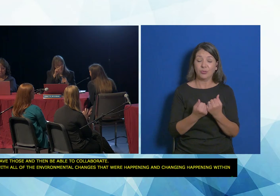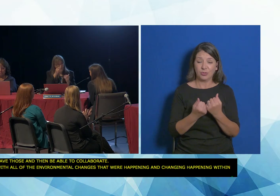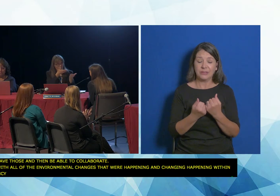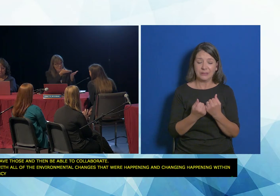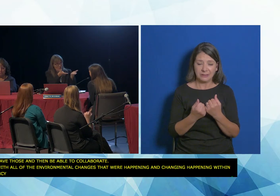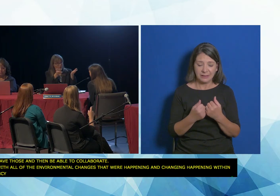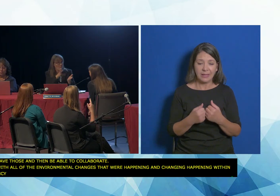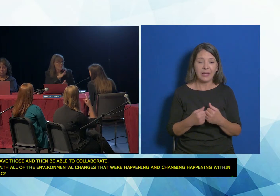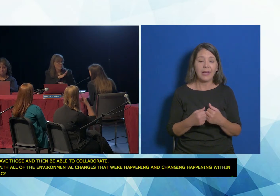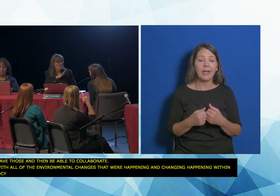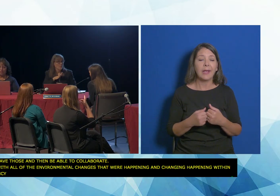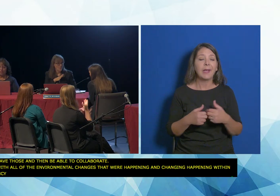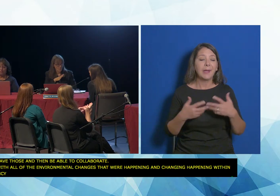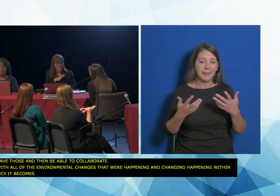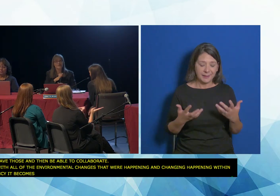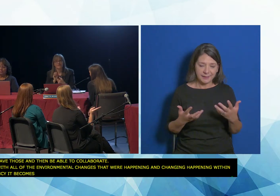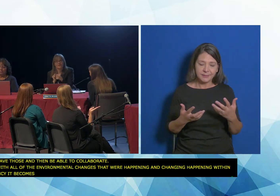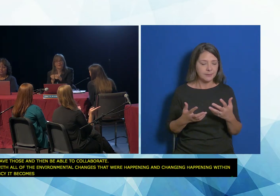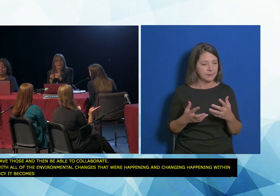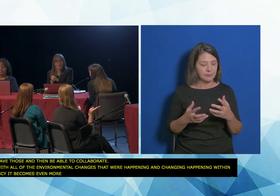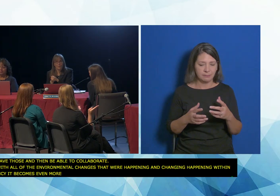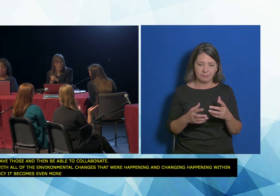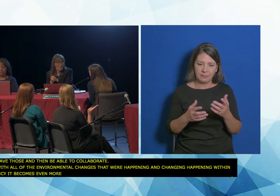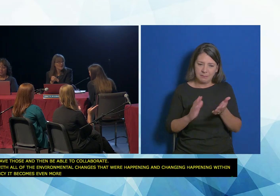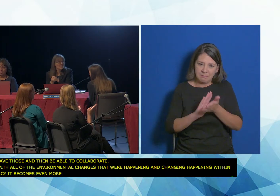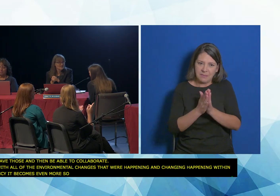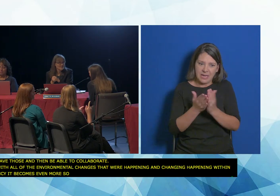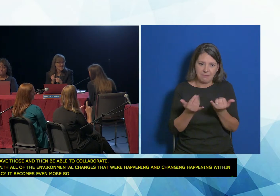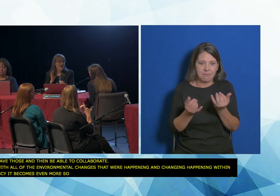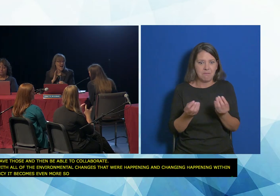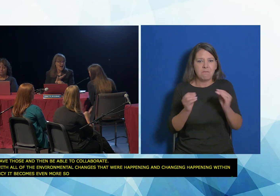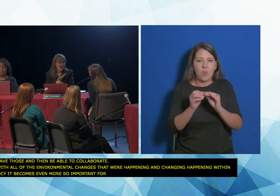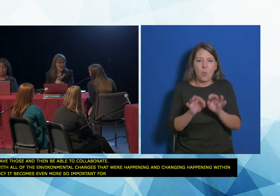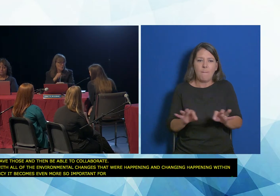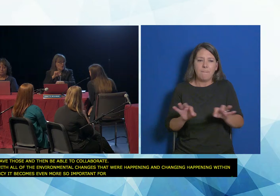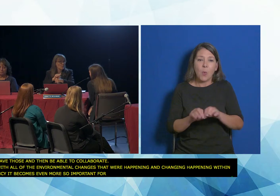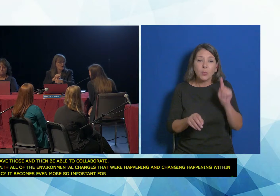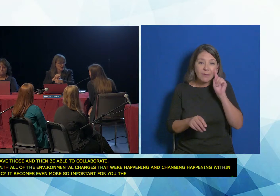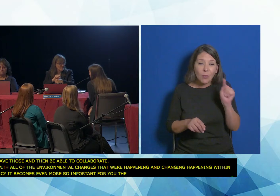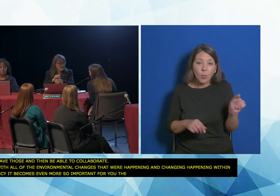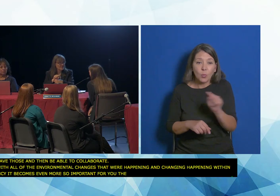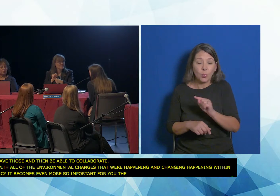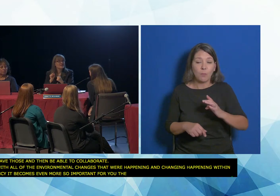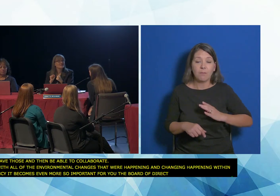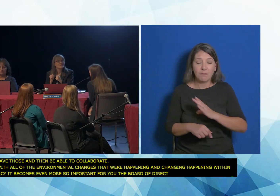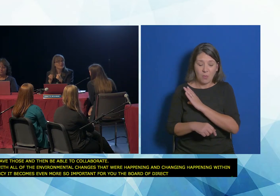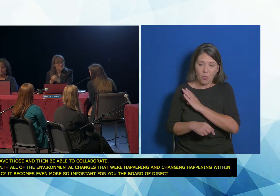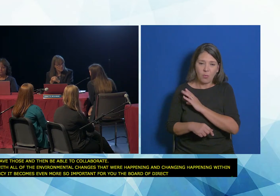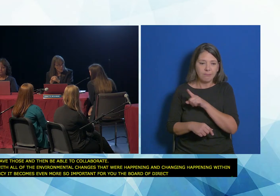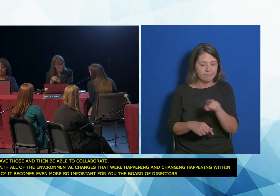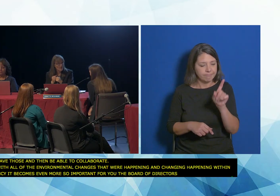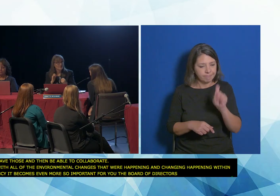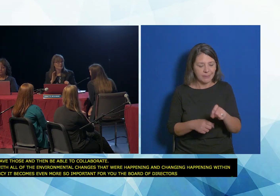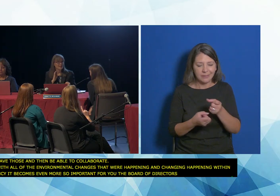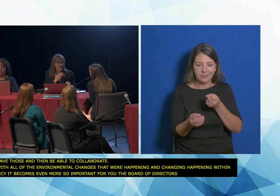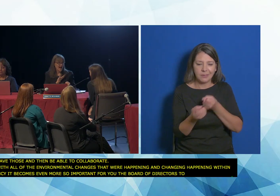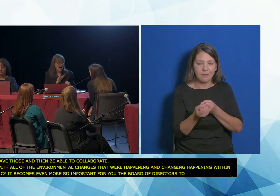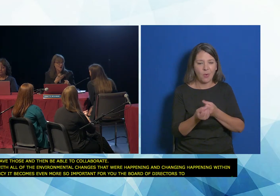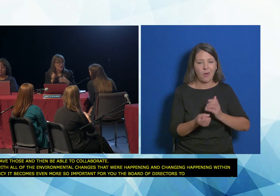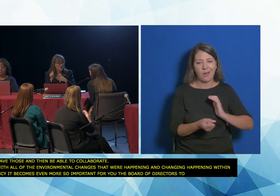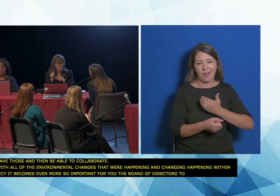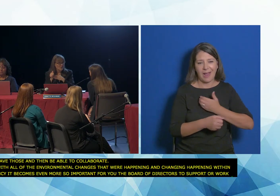becomes even more so important for you, the board of directors, to support our work,